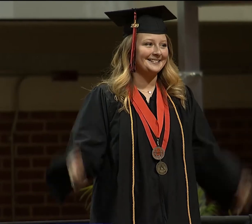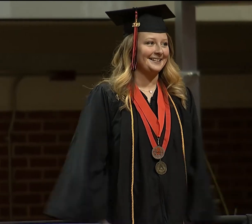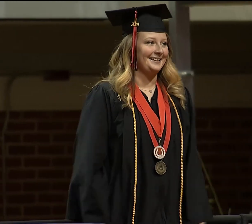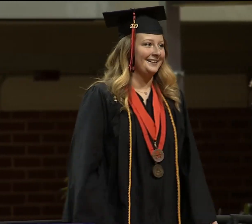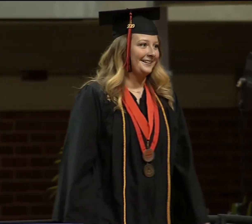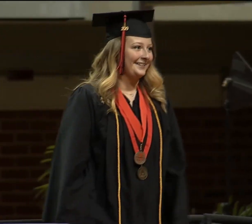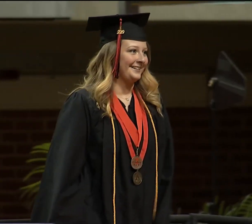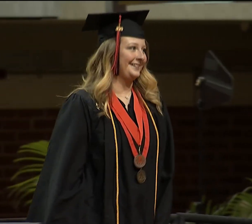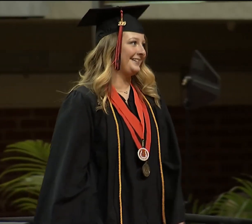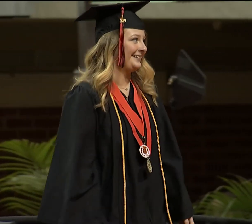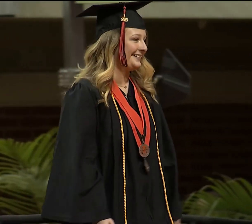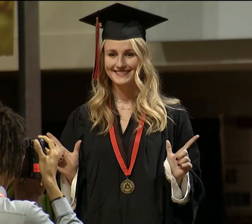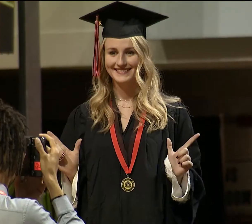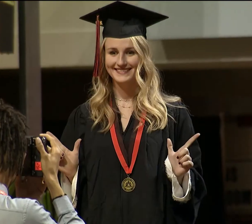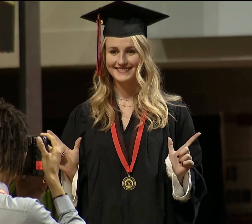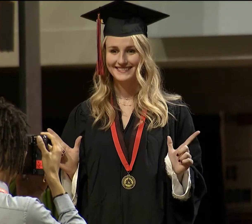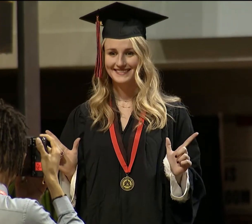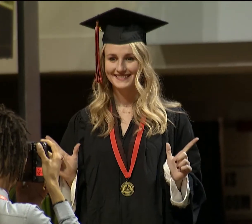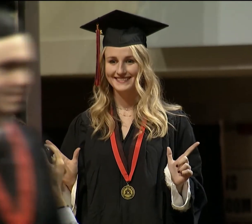Riley Joe Holt.